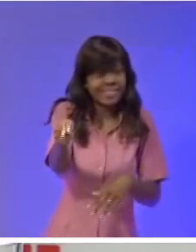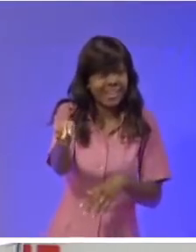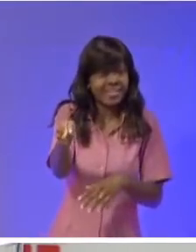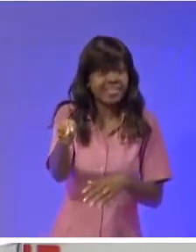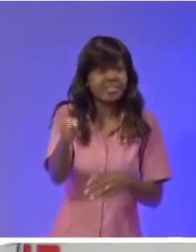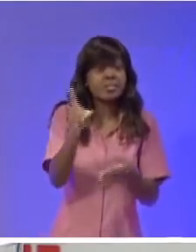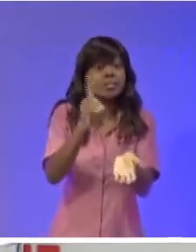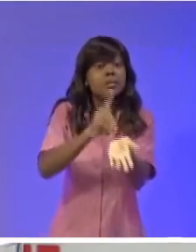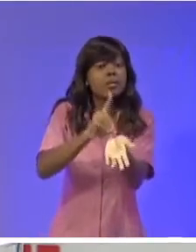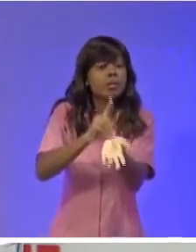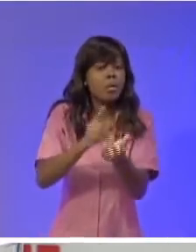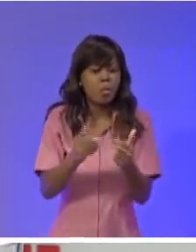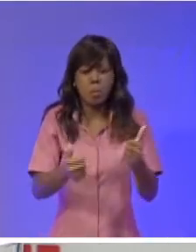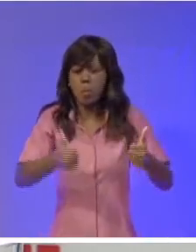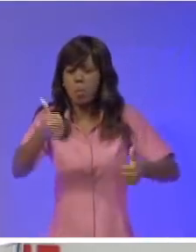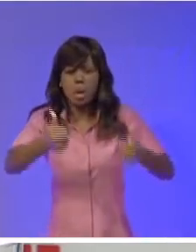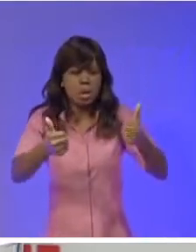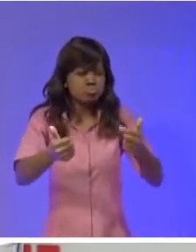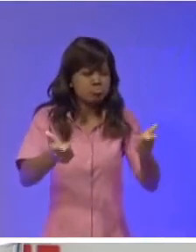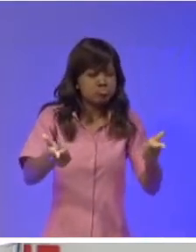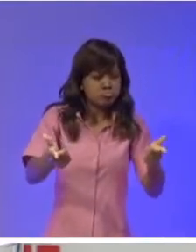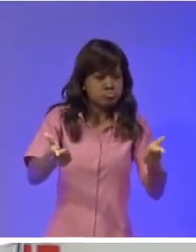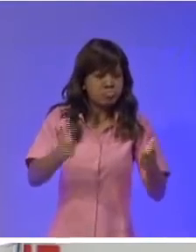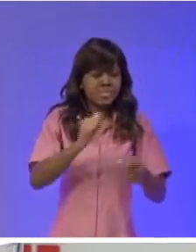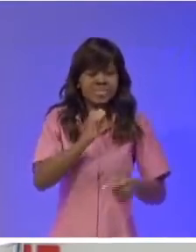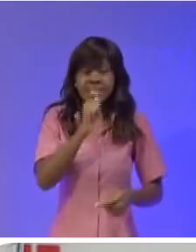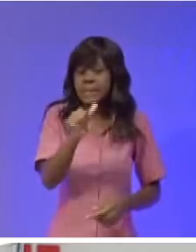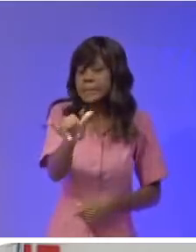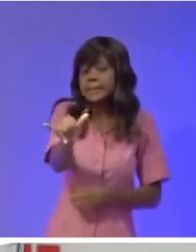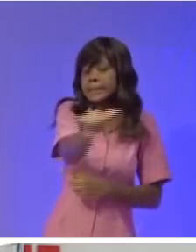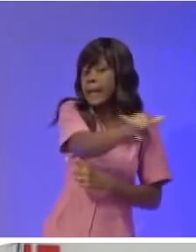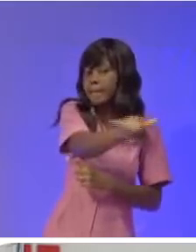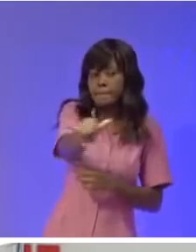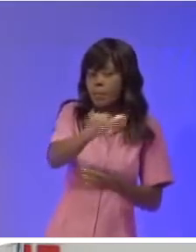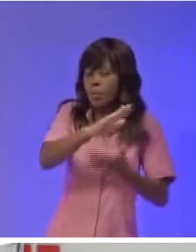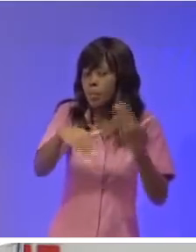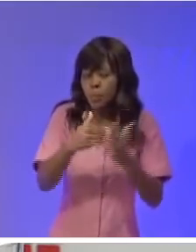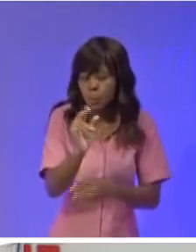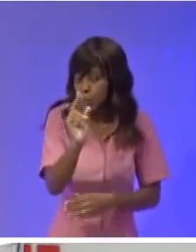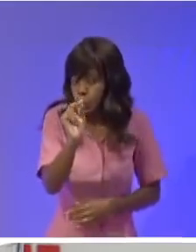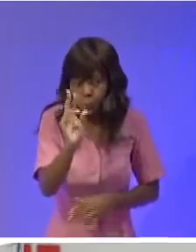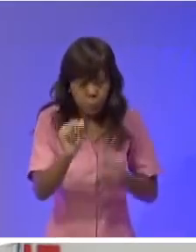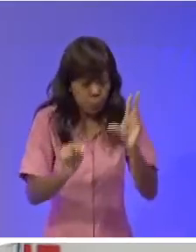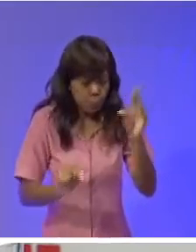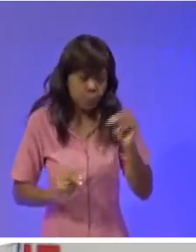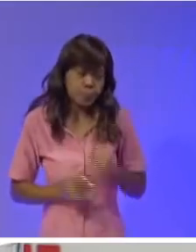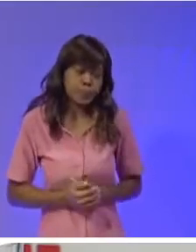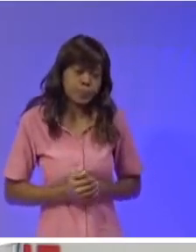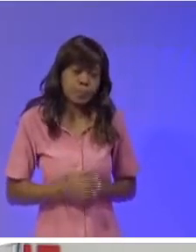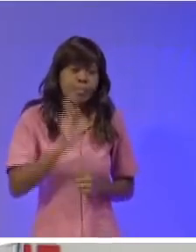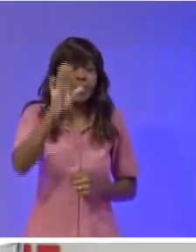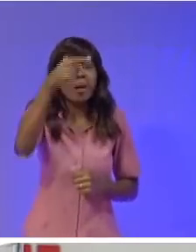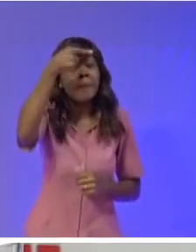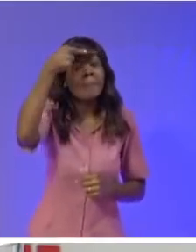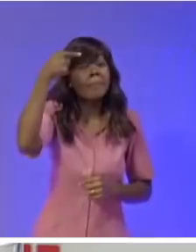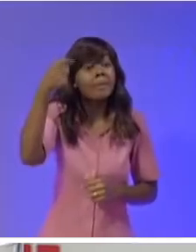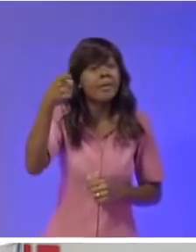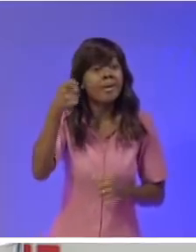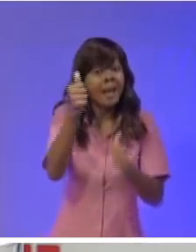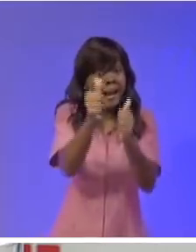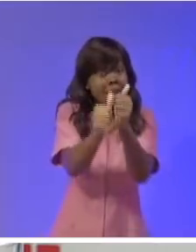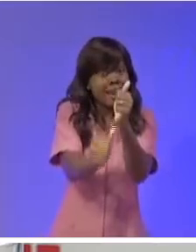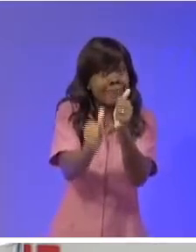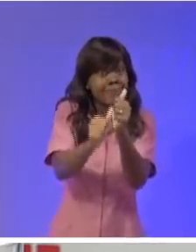a one-size-fits-all, because different RHAs, when you break it down by department, which is what they have been engaged with since last